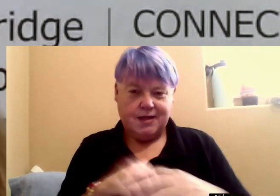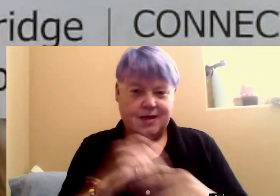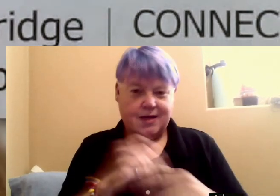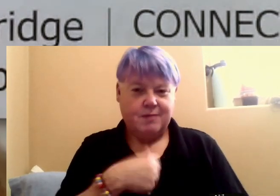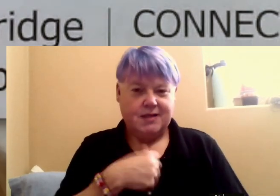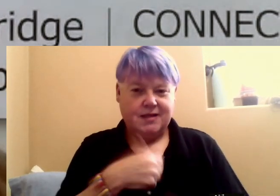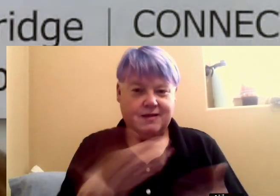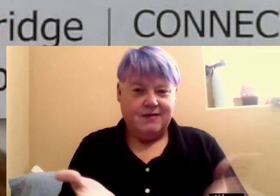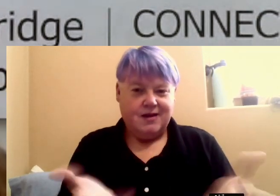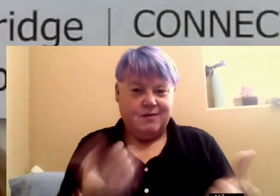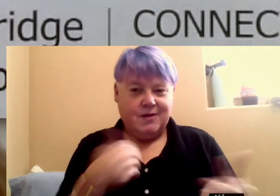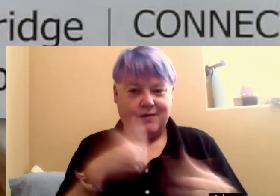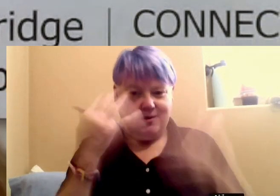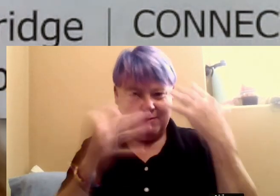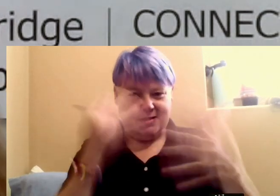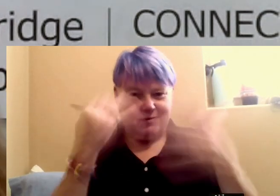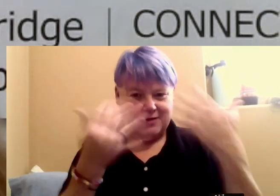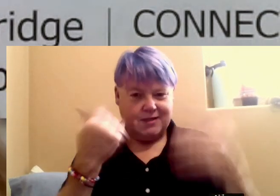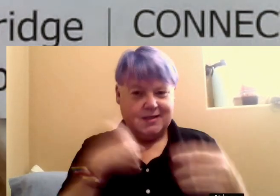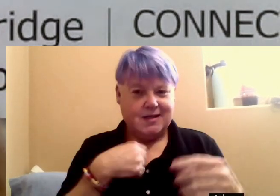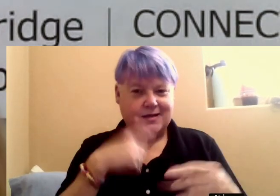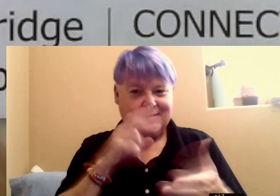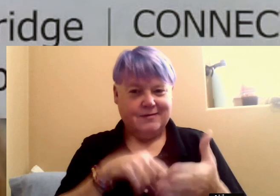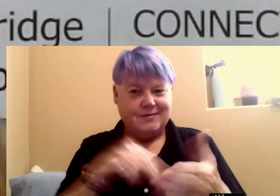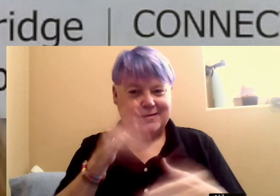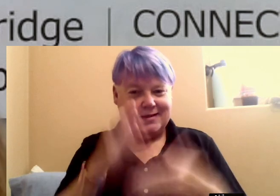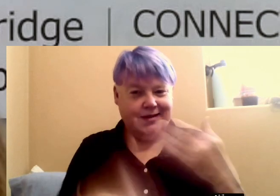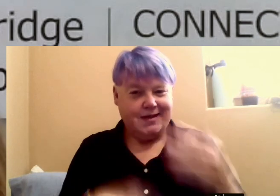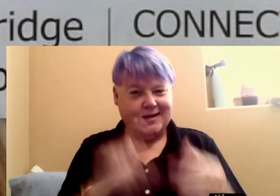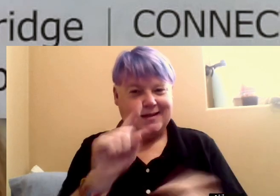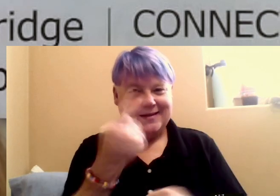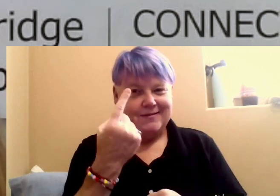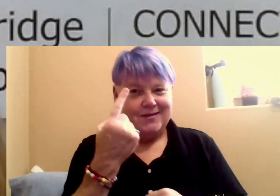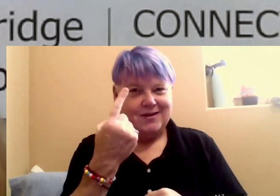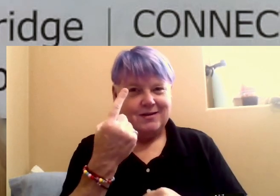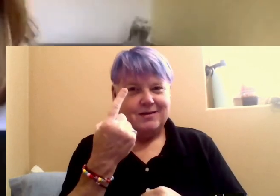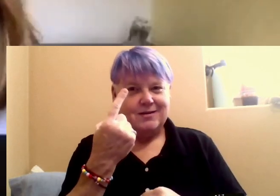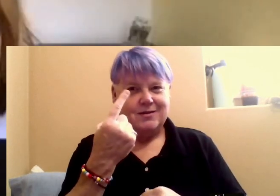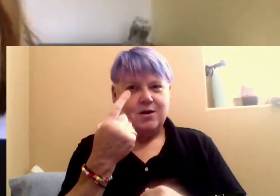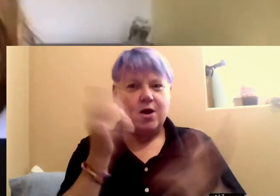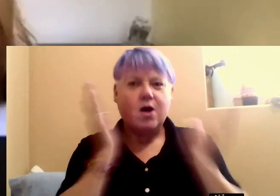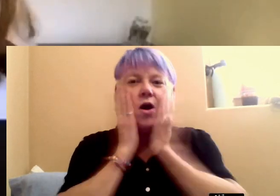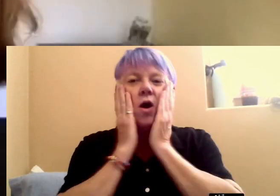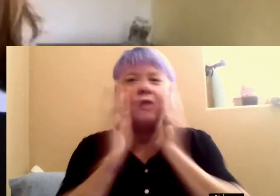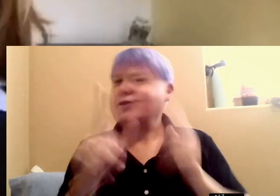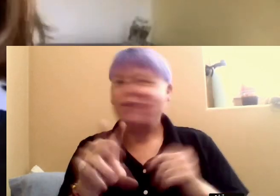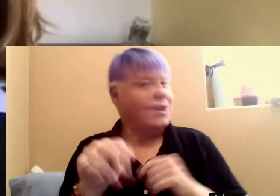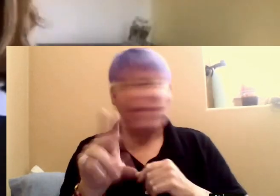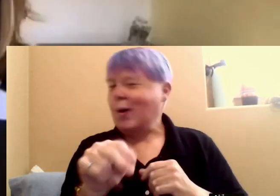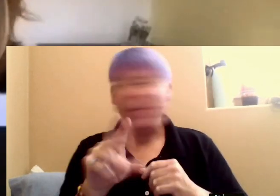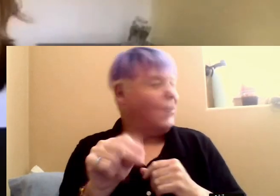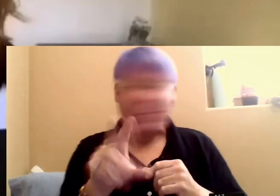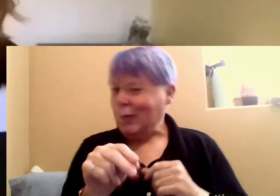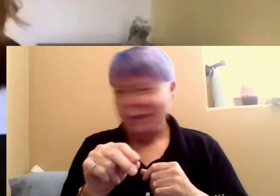read mysteries, I read the end first. Just because I know. No.